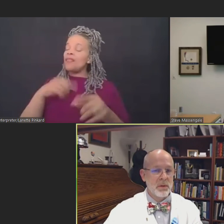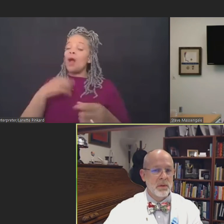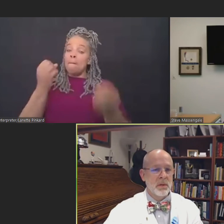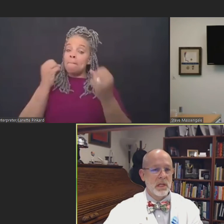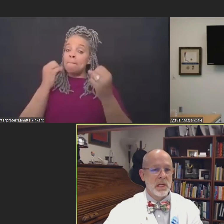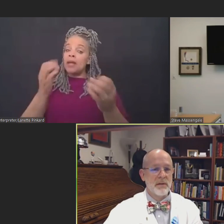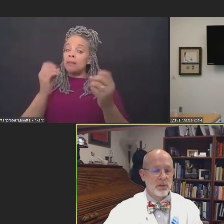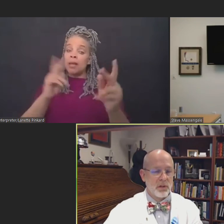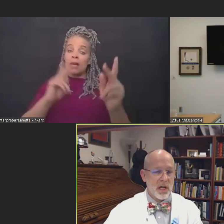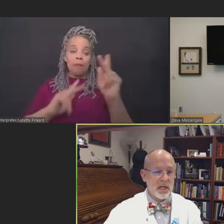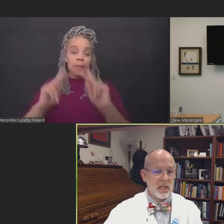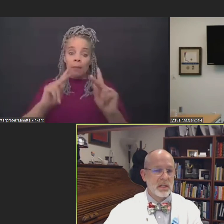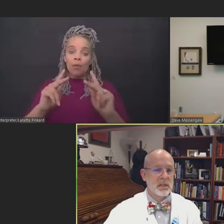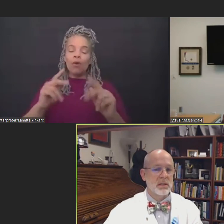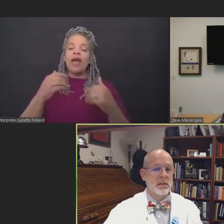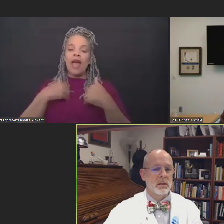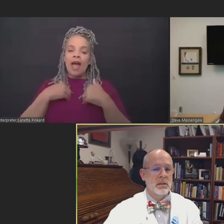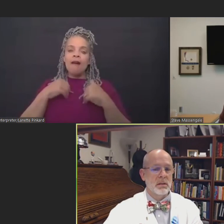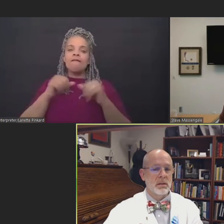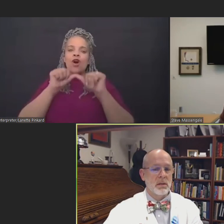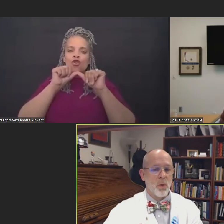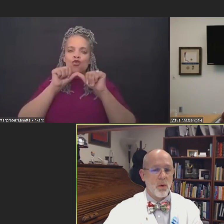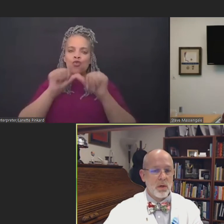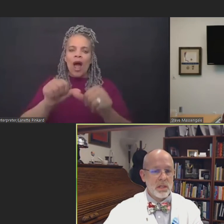people that have chronic